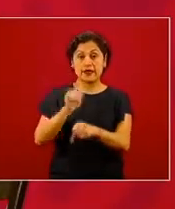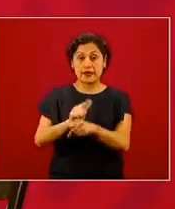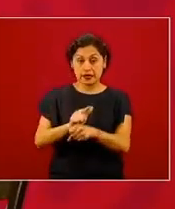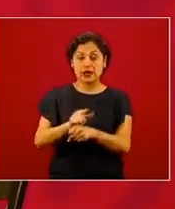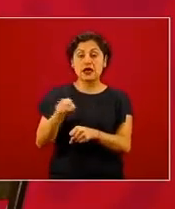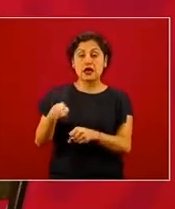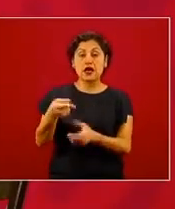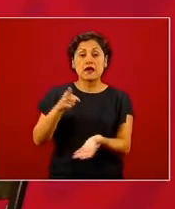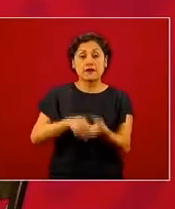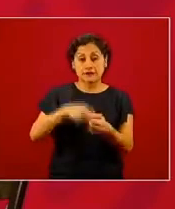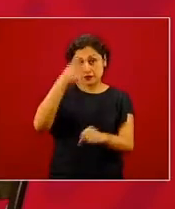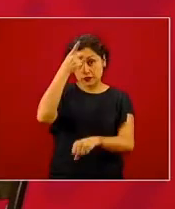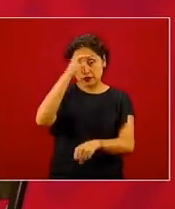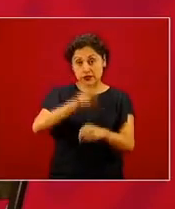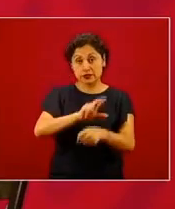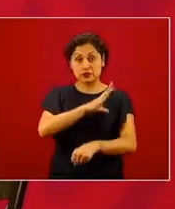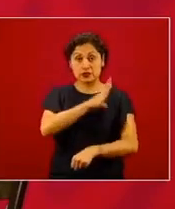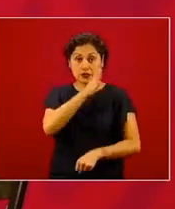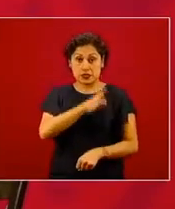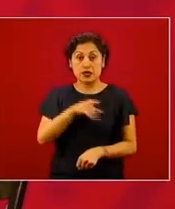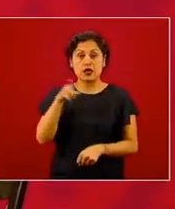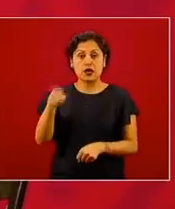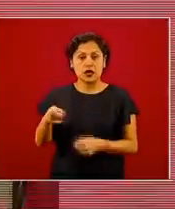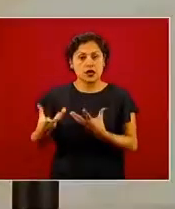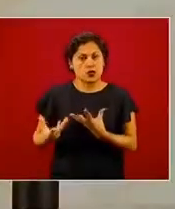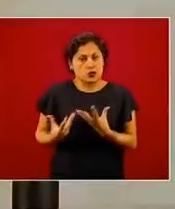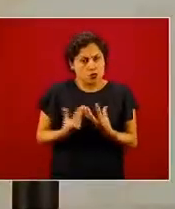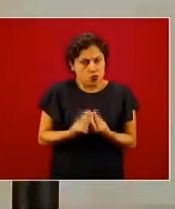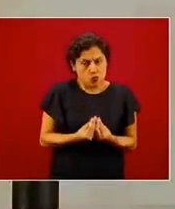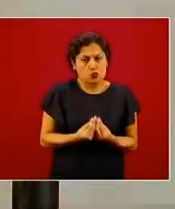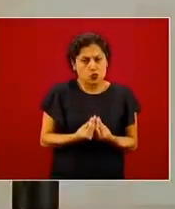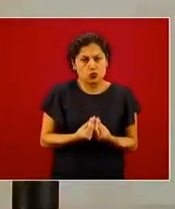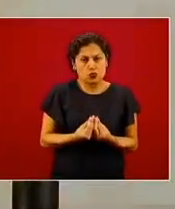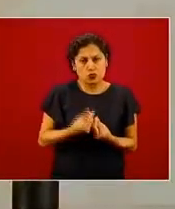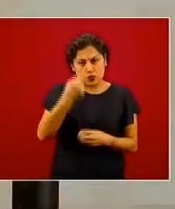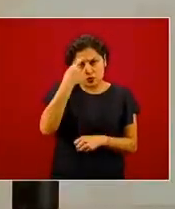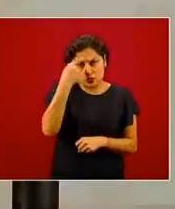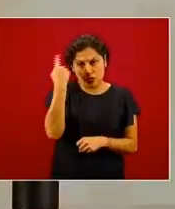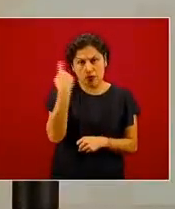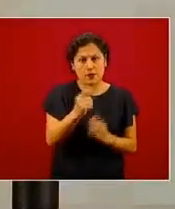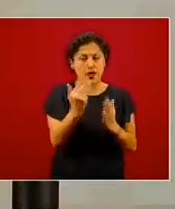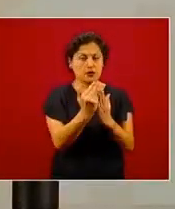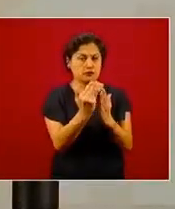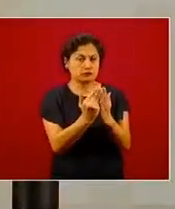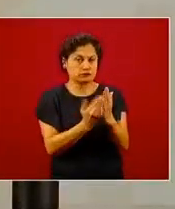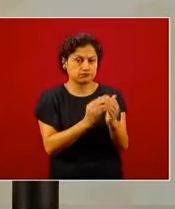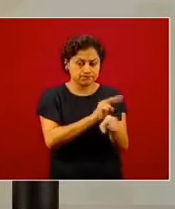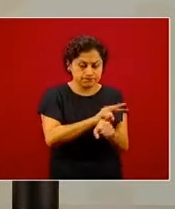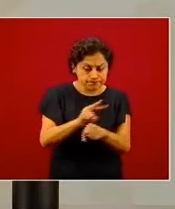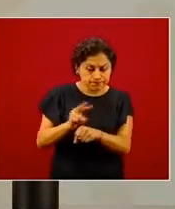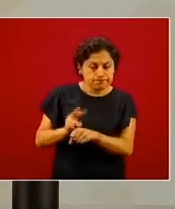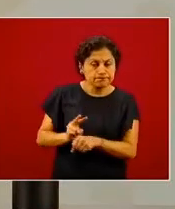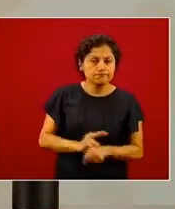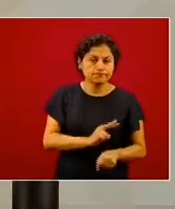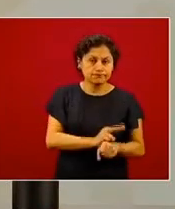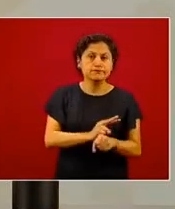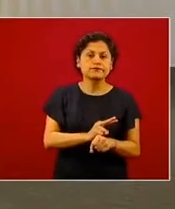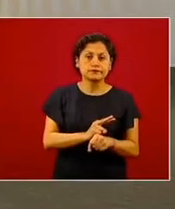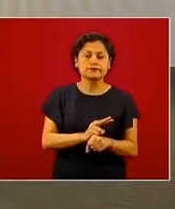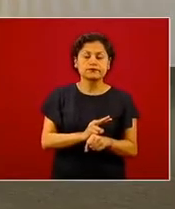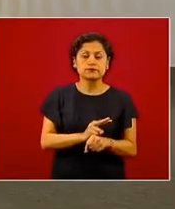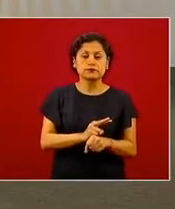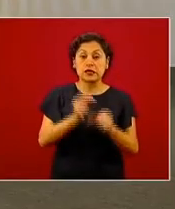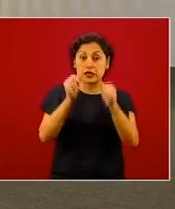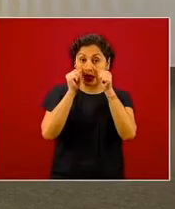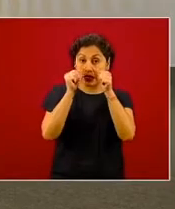The Department of Incarcerations itself provided technical advisory services and